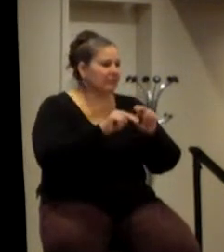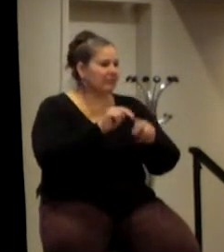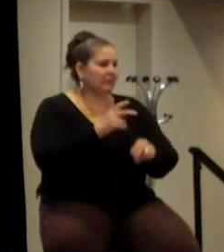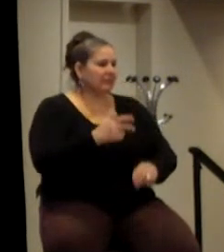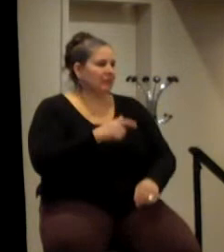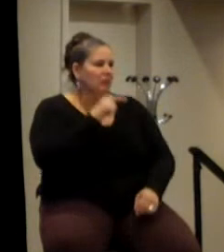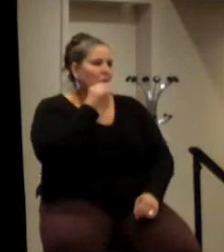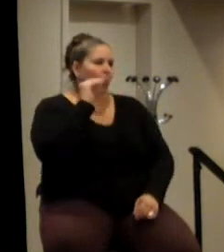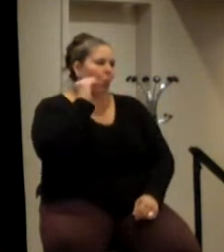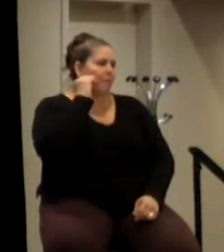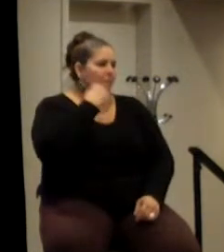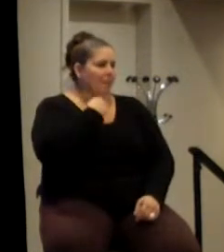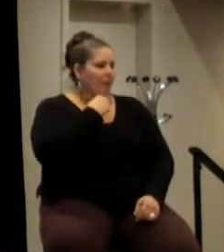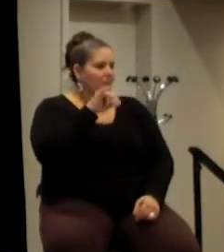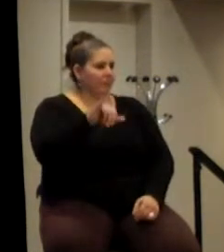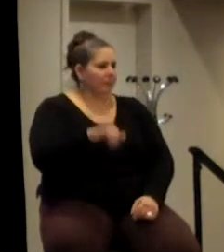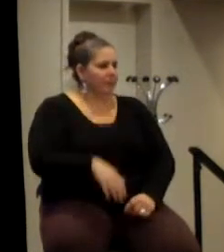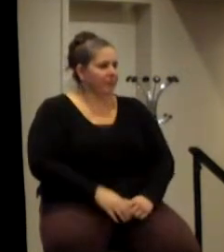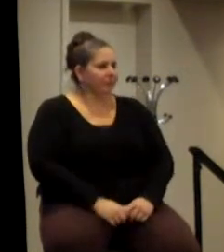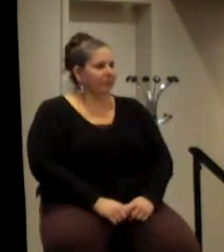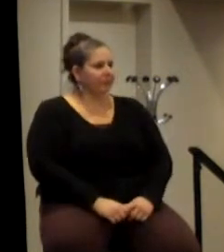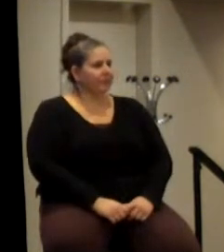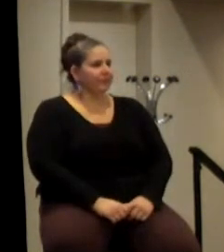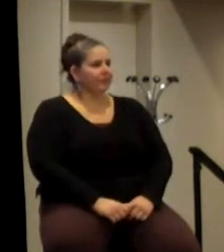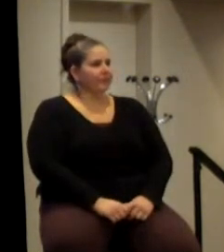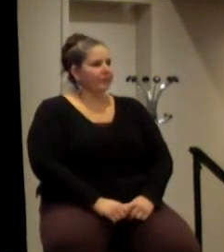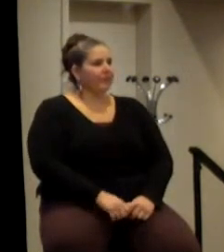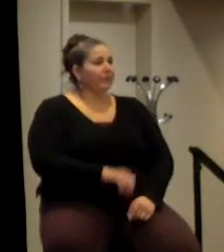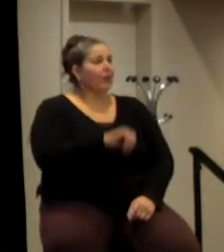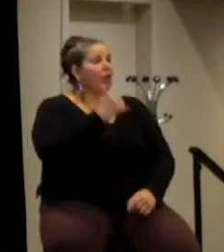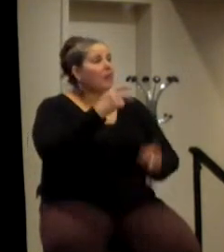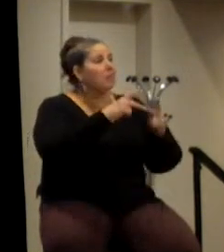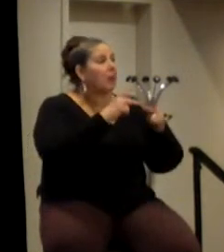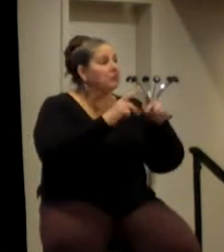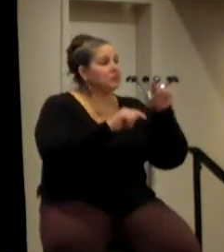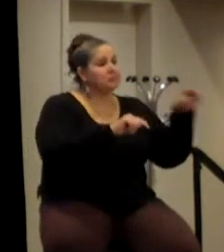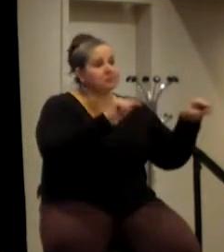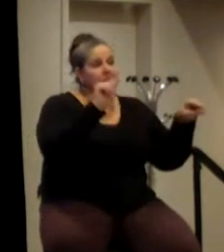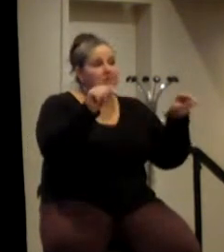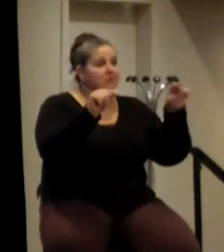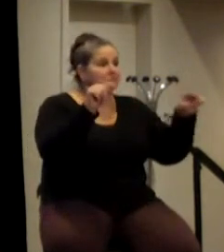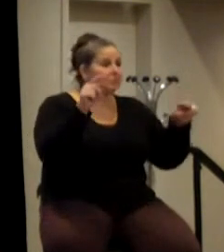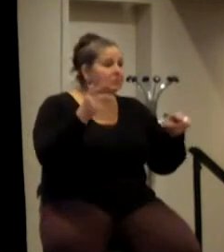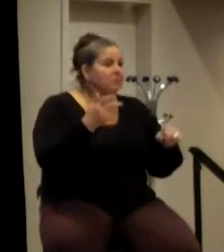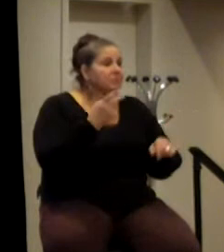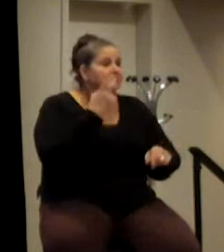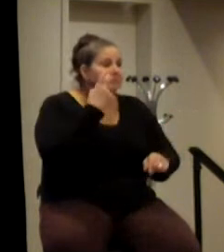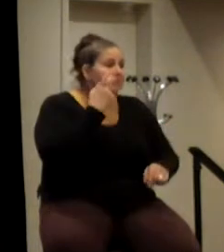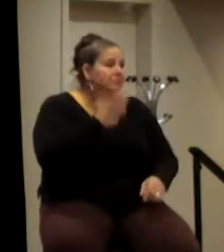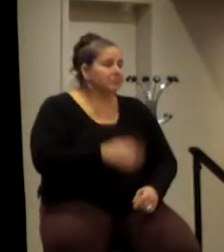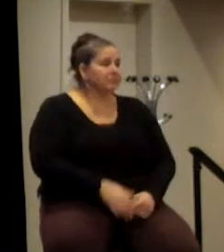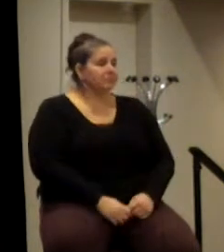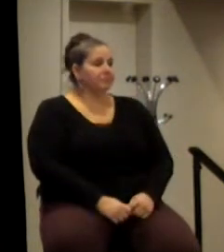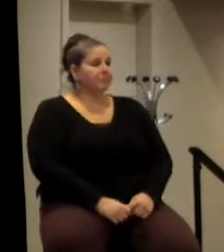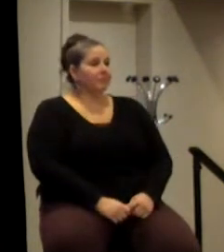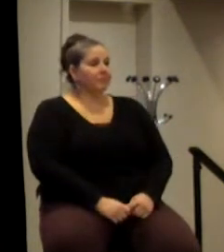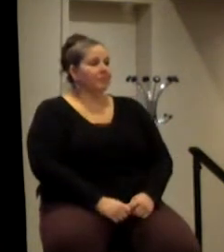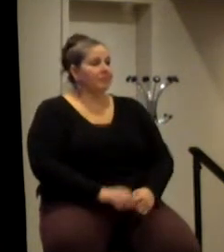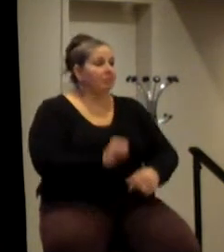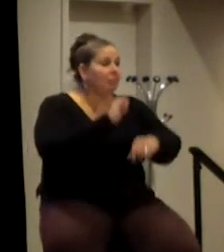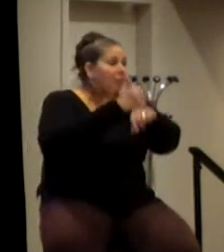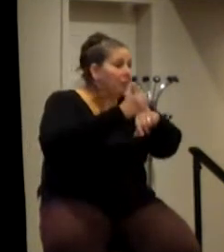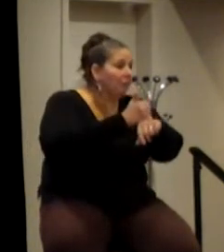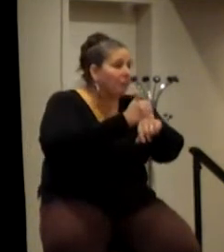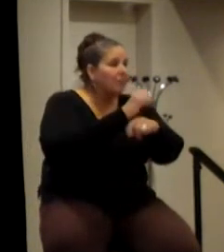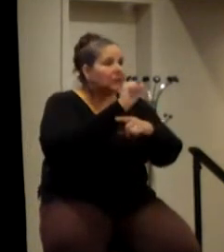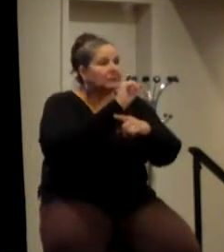that, we can go do strategic pop-up pods or strategic smaller sites in parts